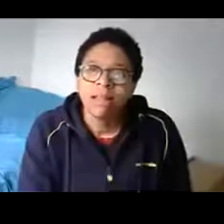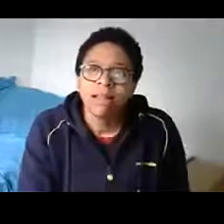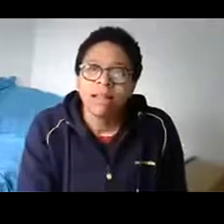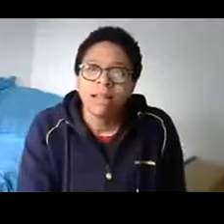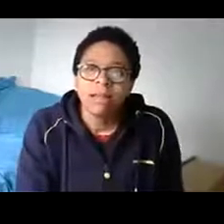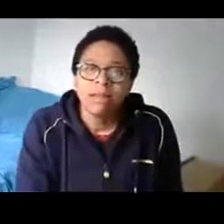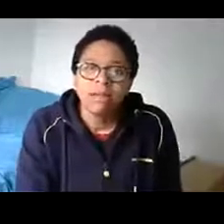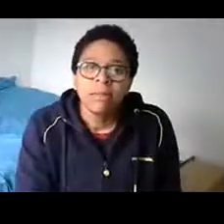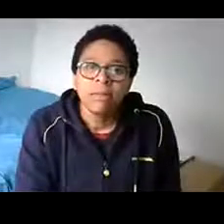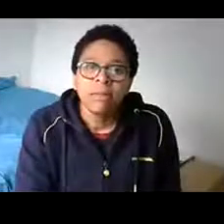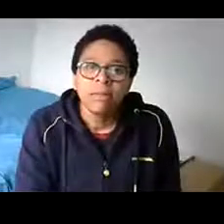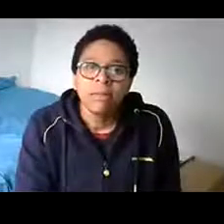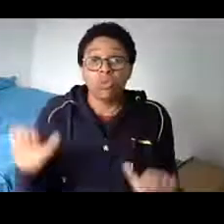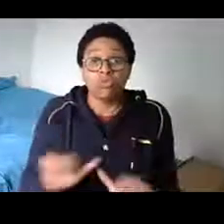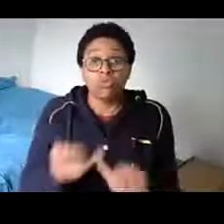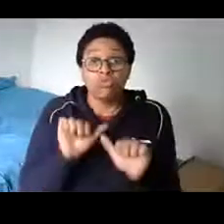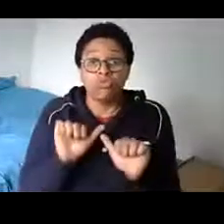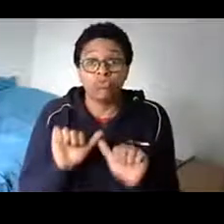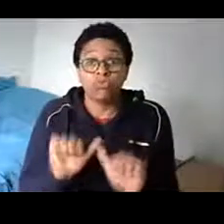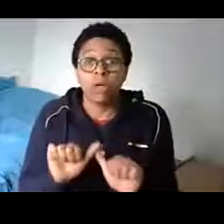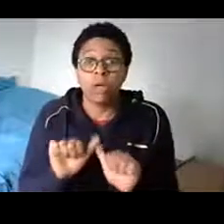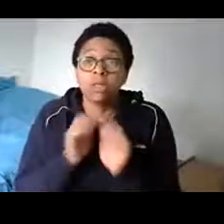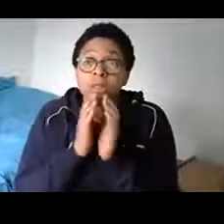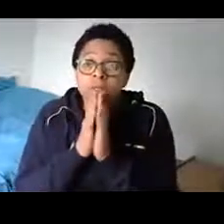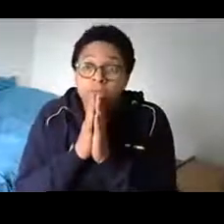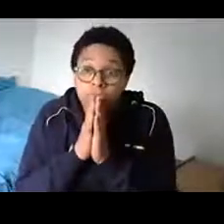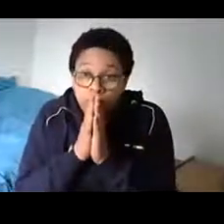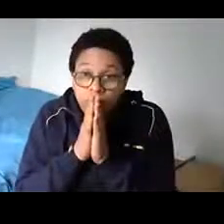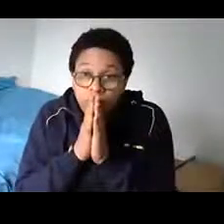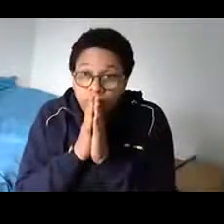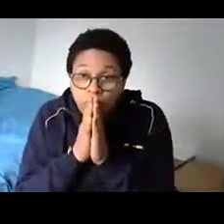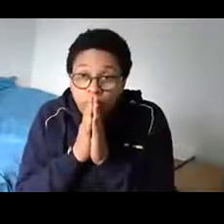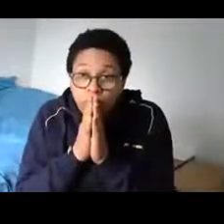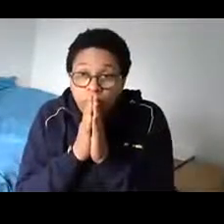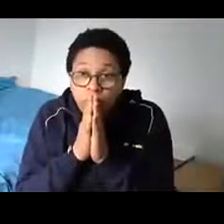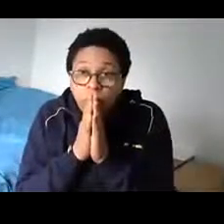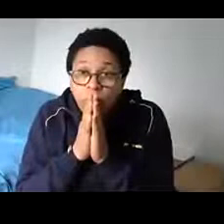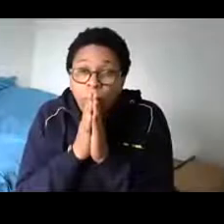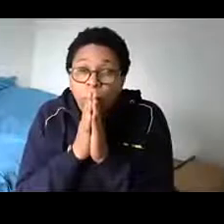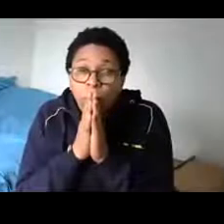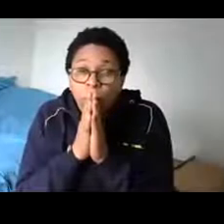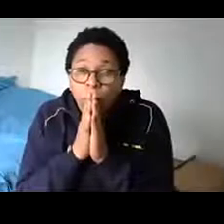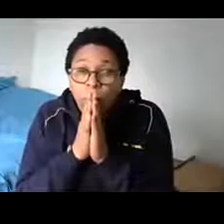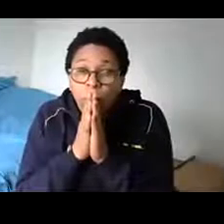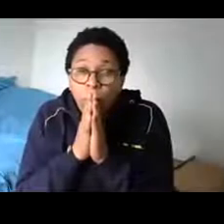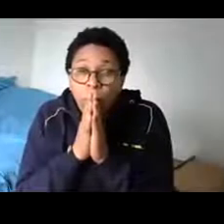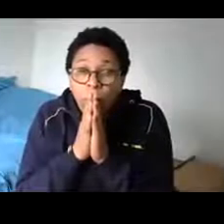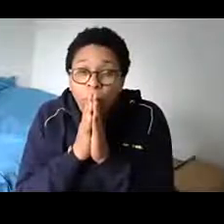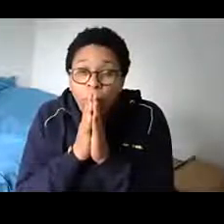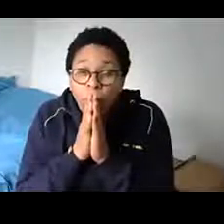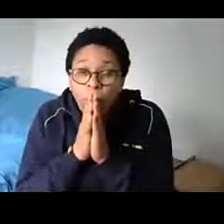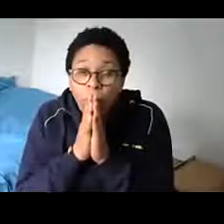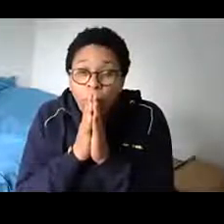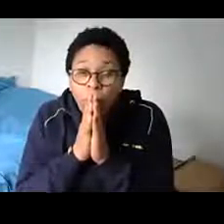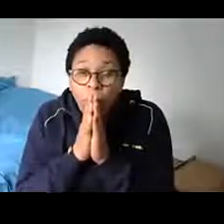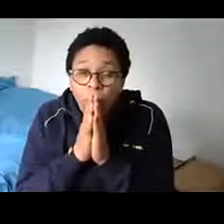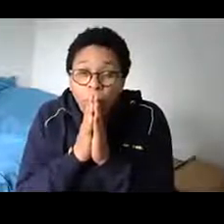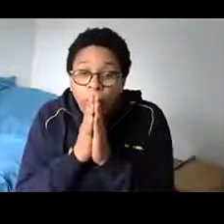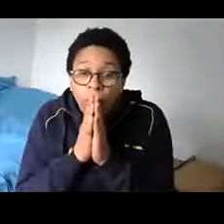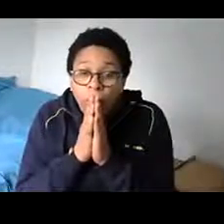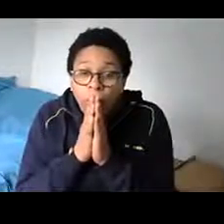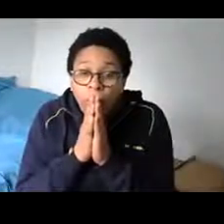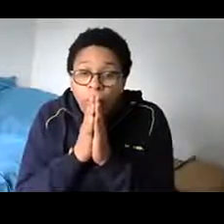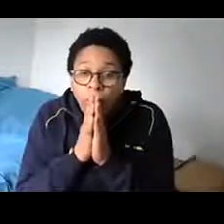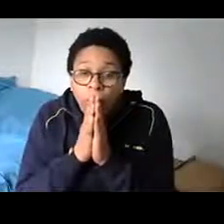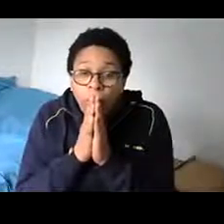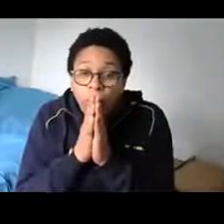Next. Oh, why is it not working? Oh, no. So,